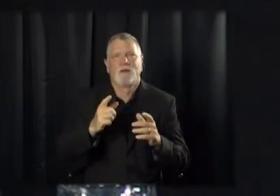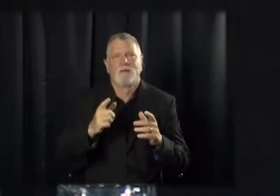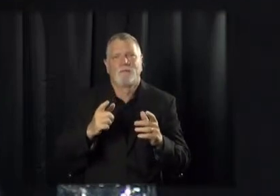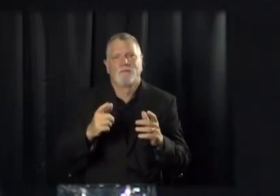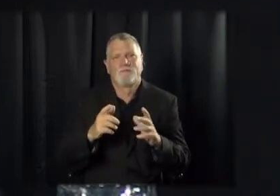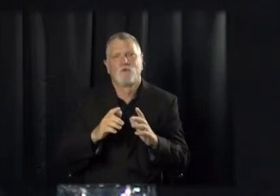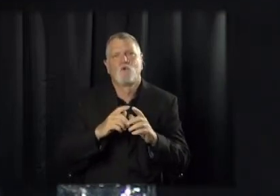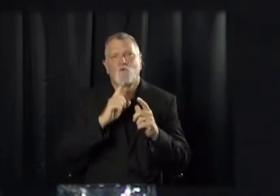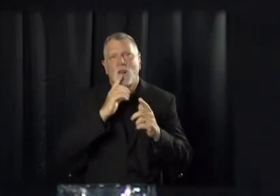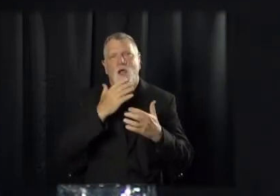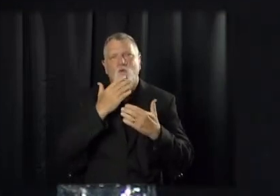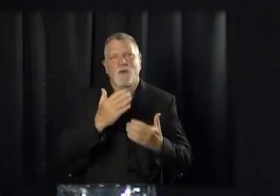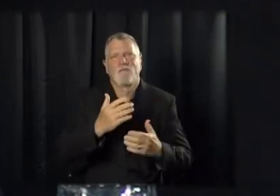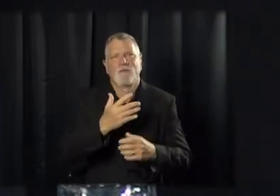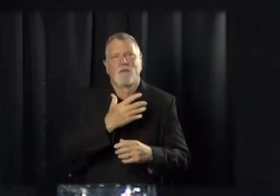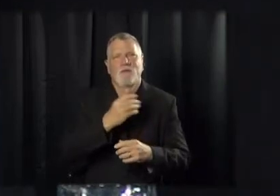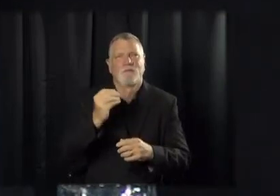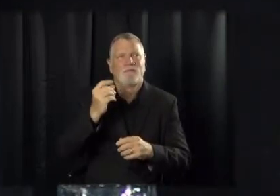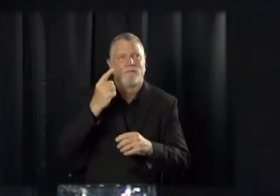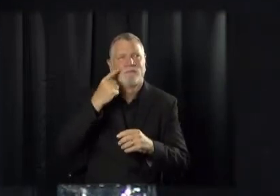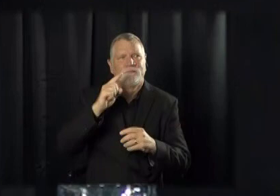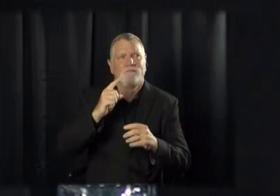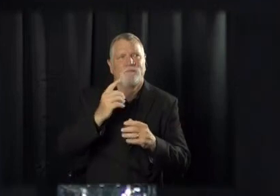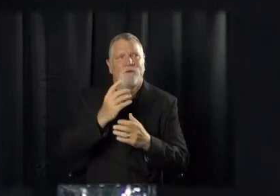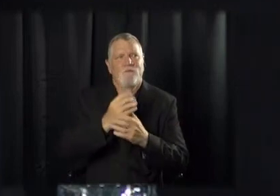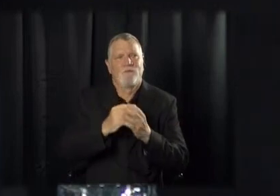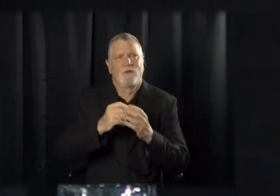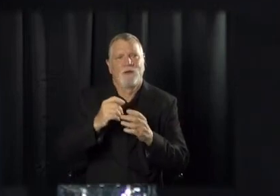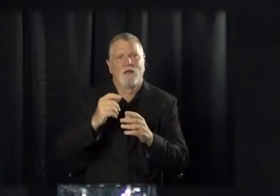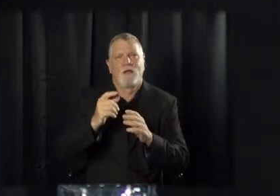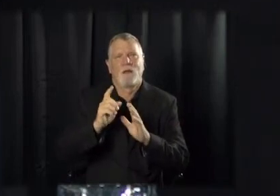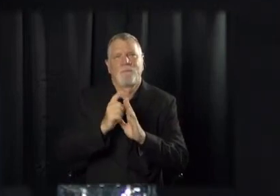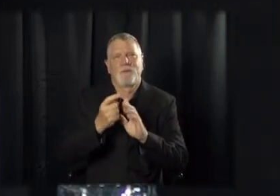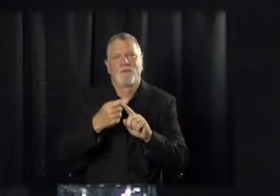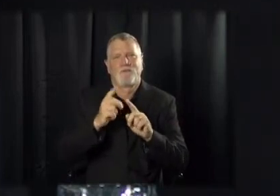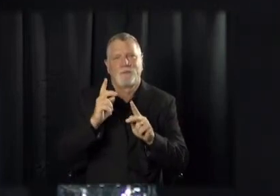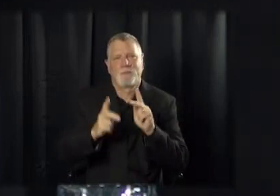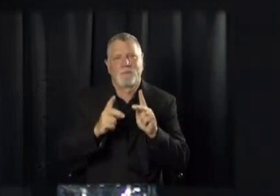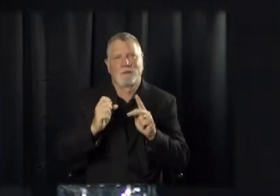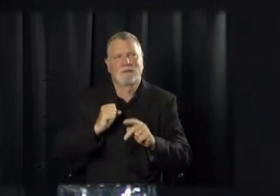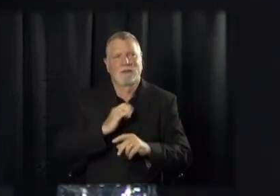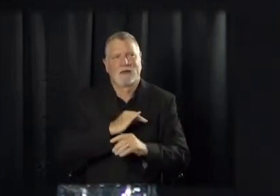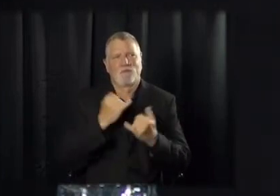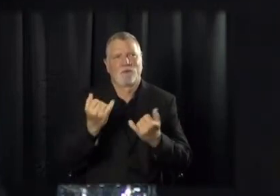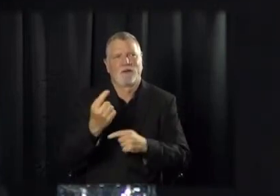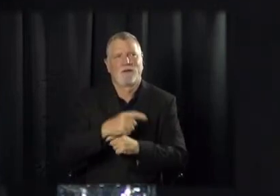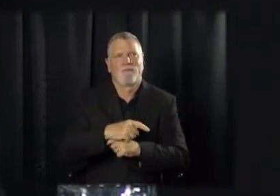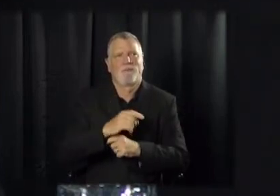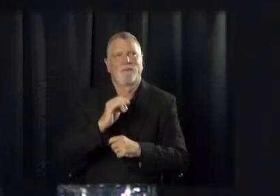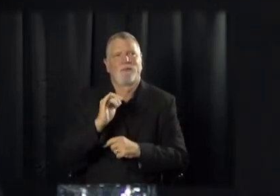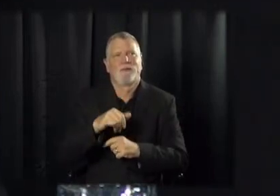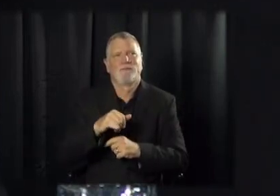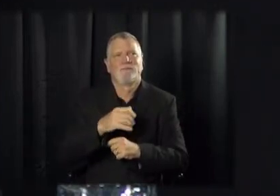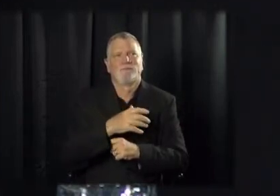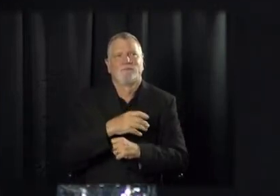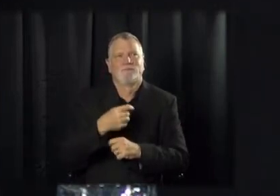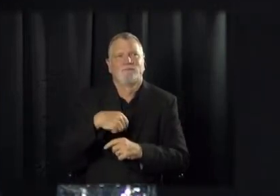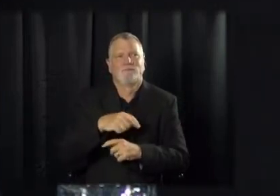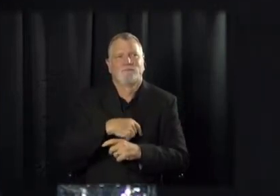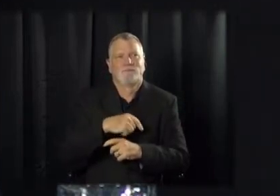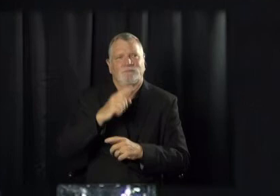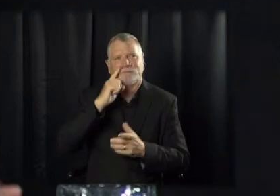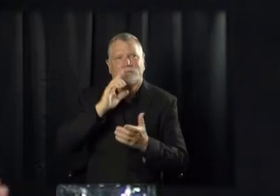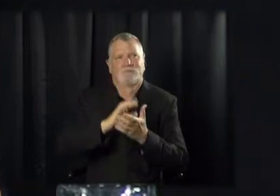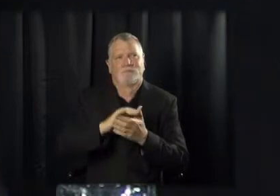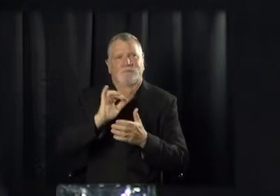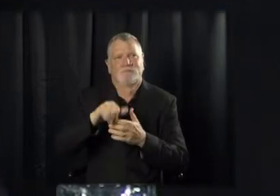extraordinarily grateful. You've heard from a number of our top staff today. And we